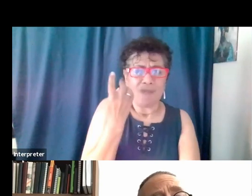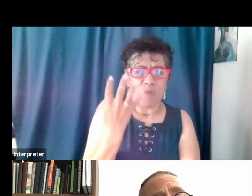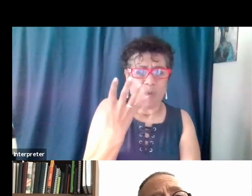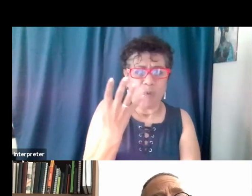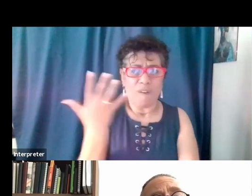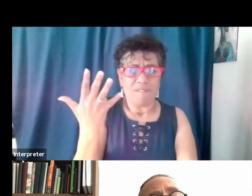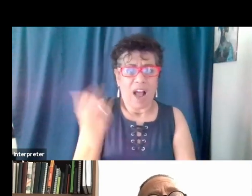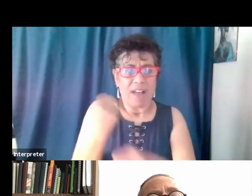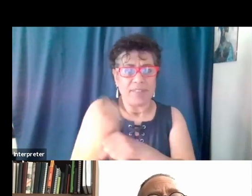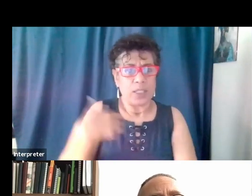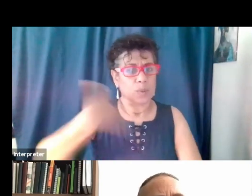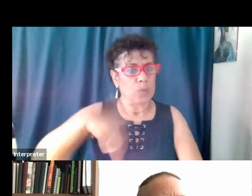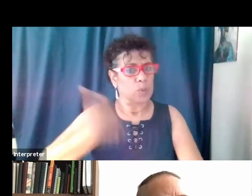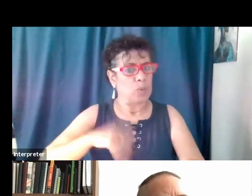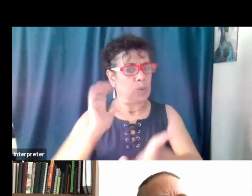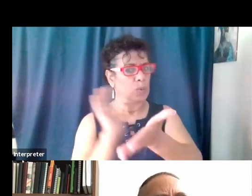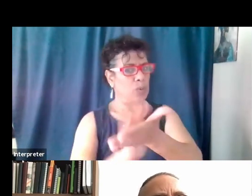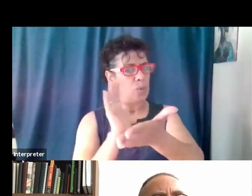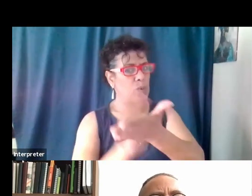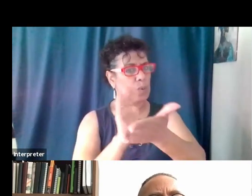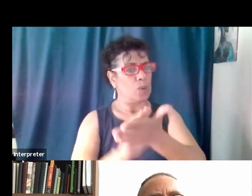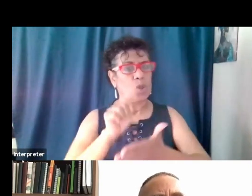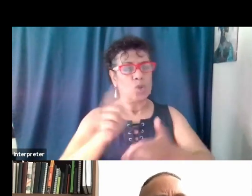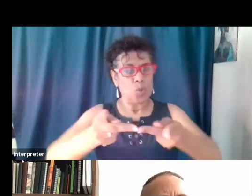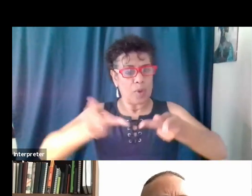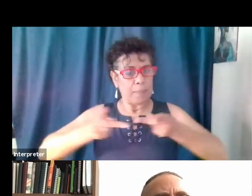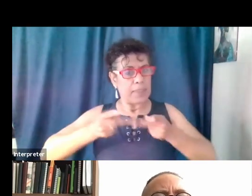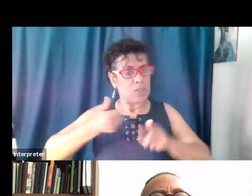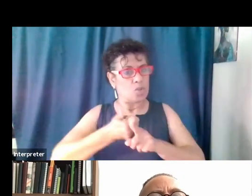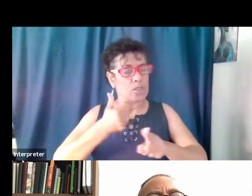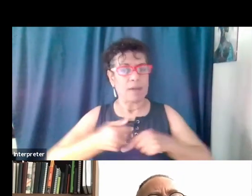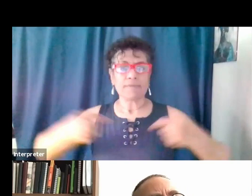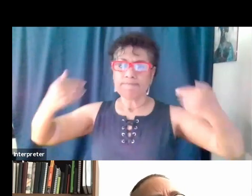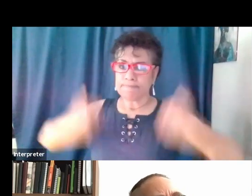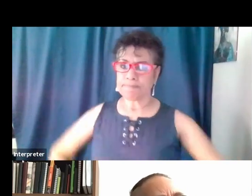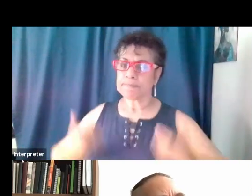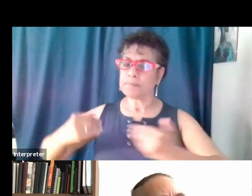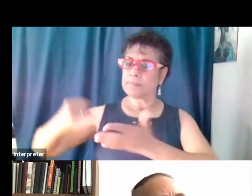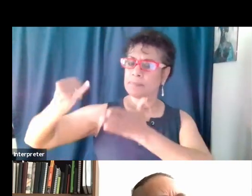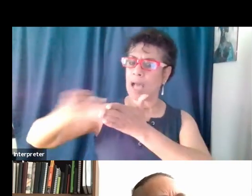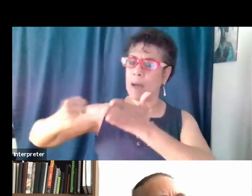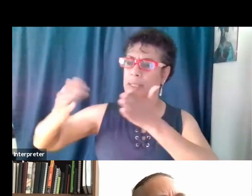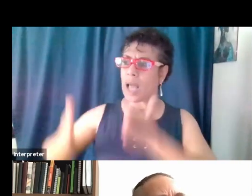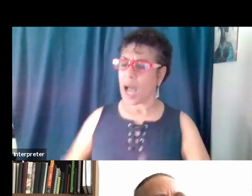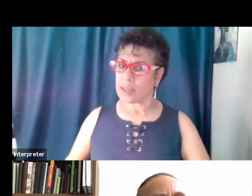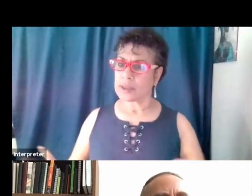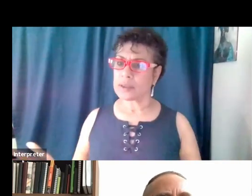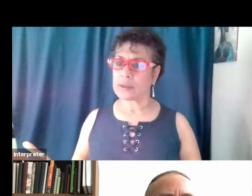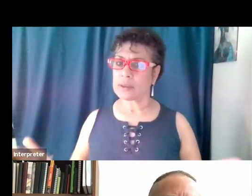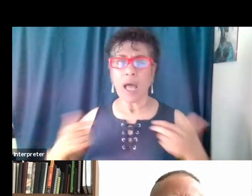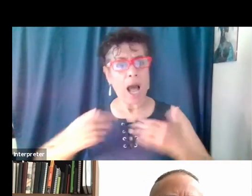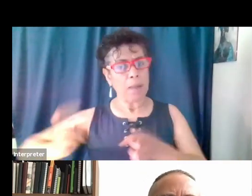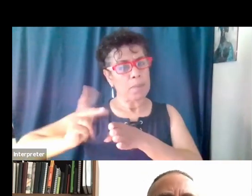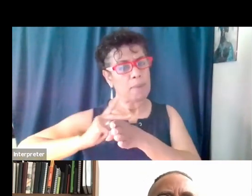it's commendable, because you have positioned yourself as an artist, as a